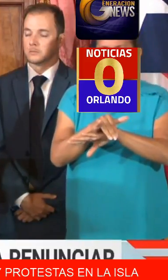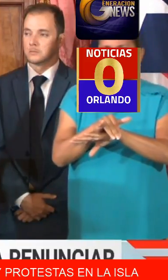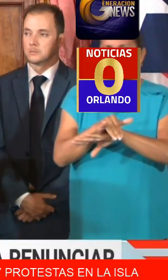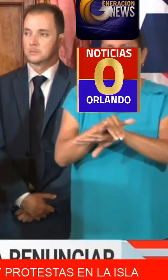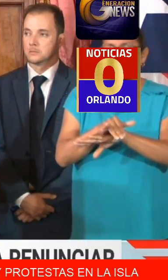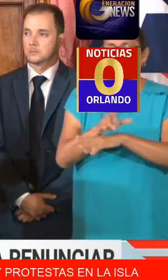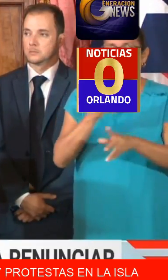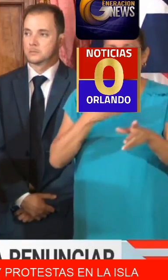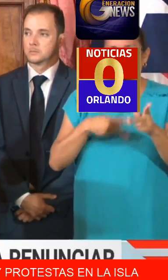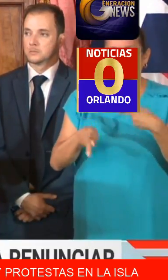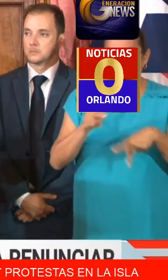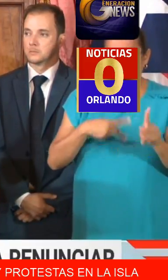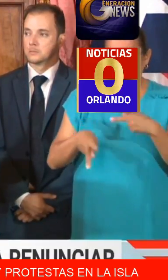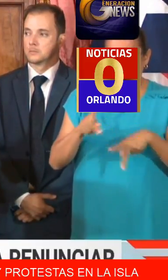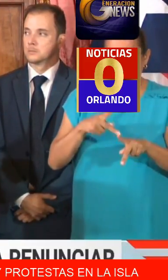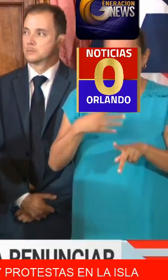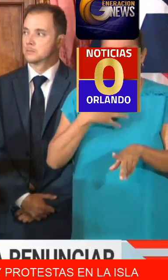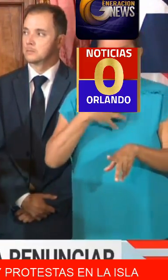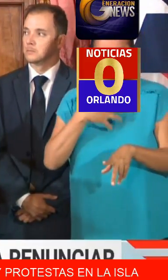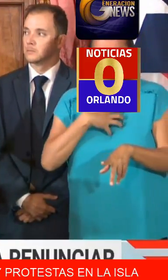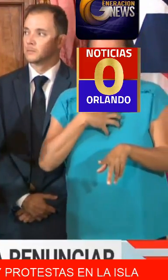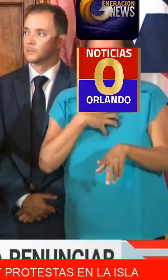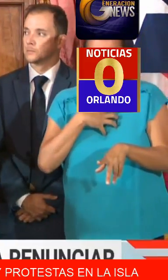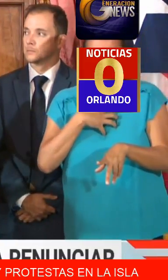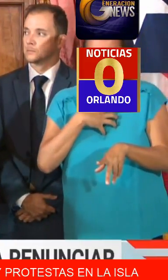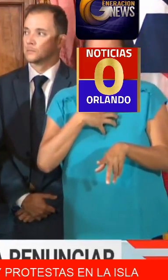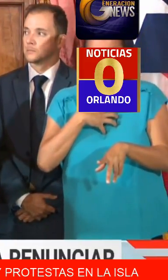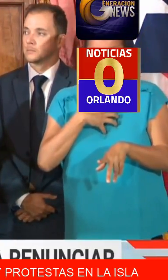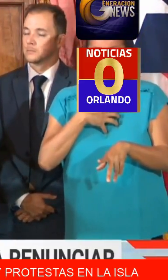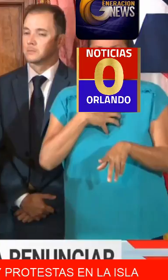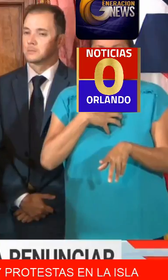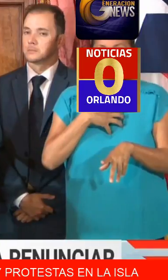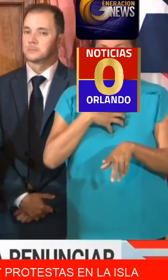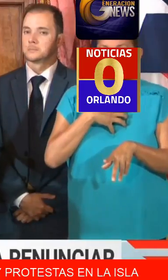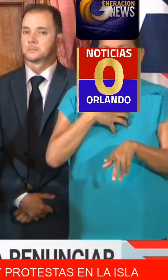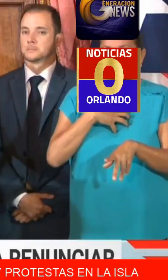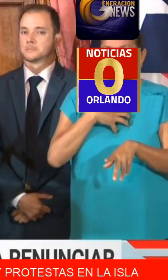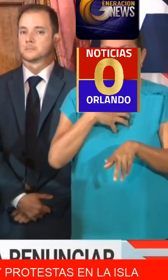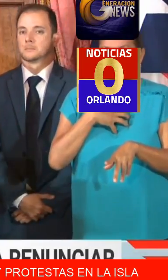is to defend that right to express